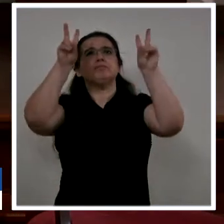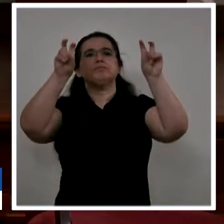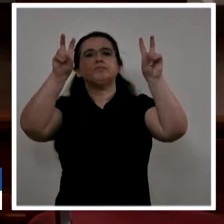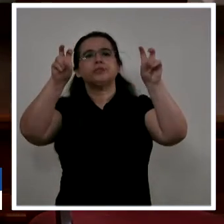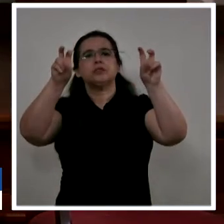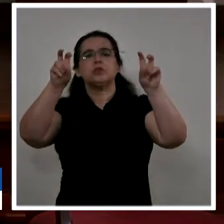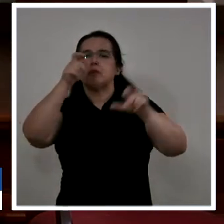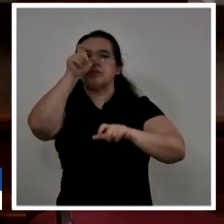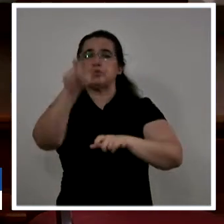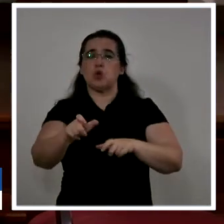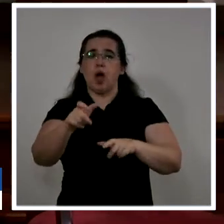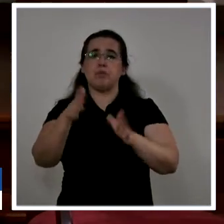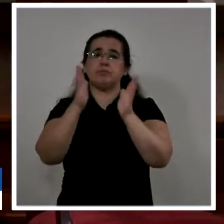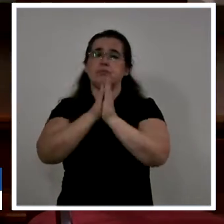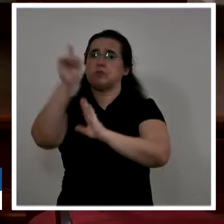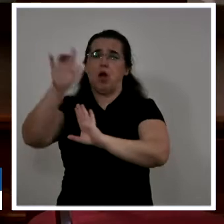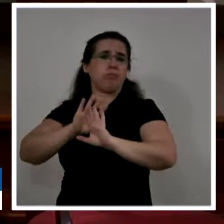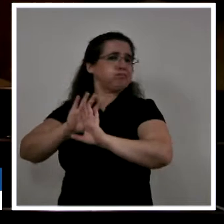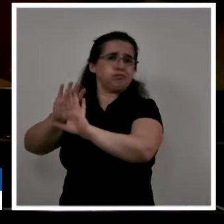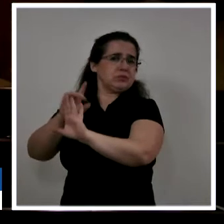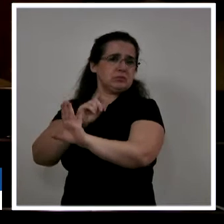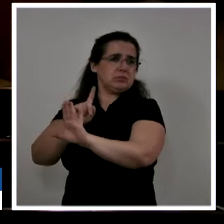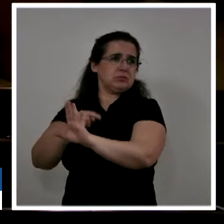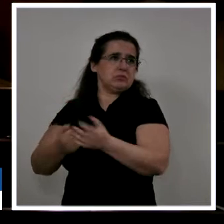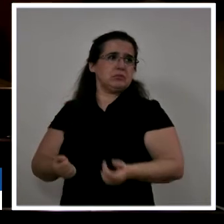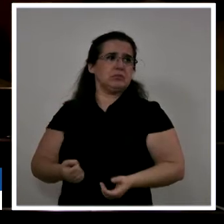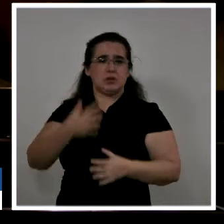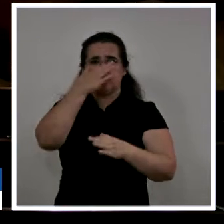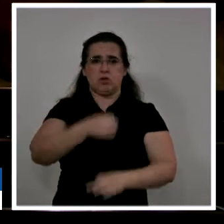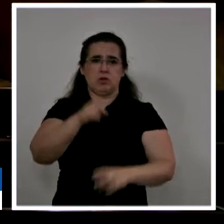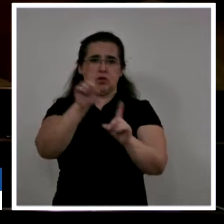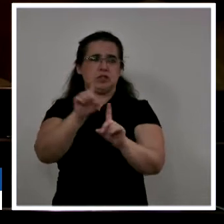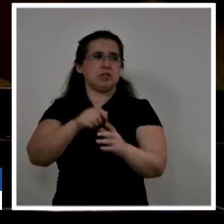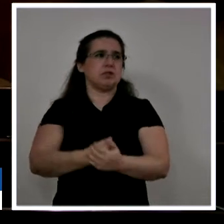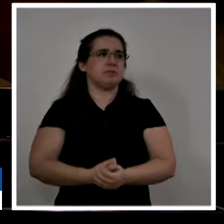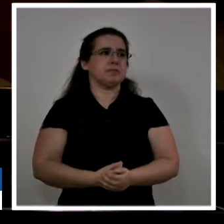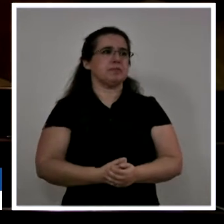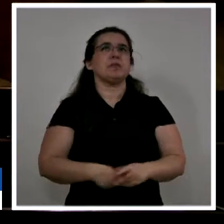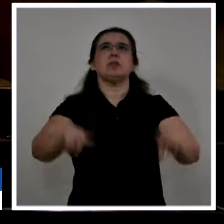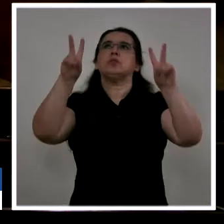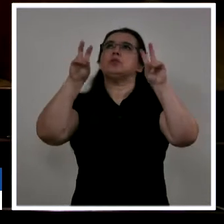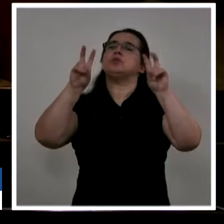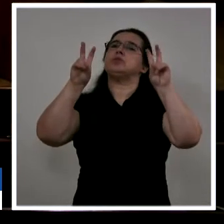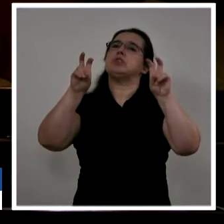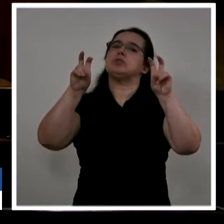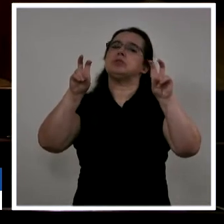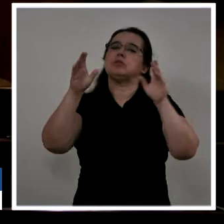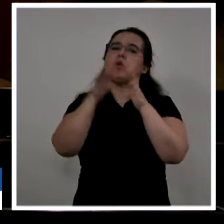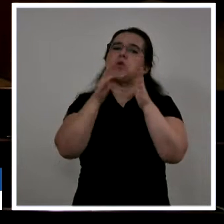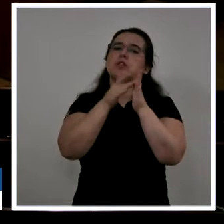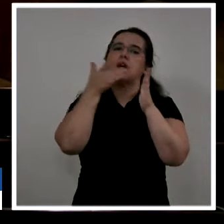ateu chamado C.J. Now, notice the title Wurleman. Of his book. E reparem, o título do seu livro